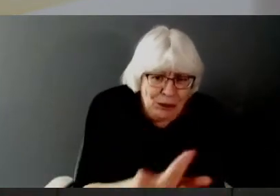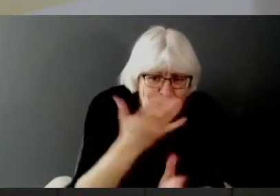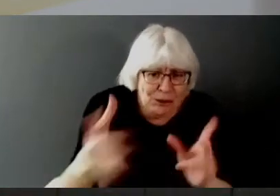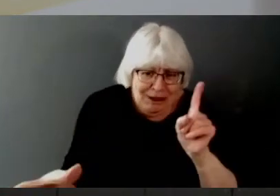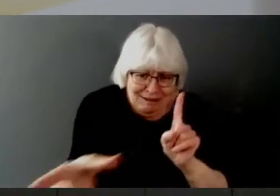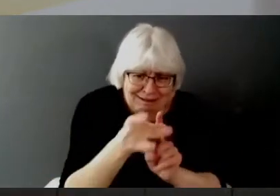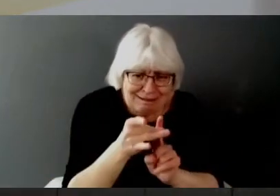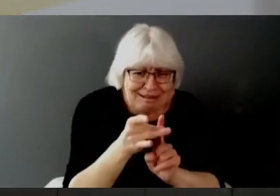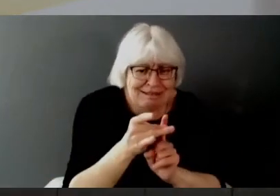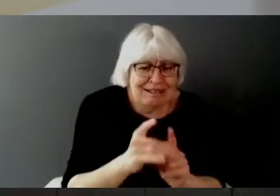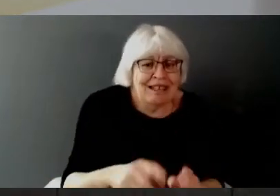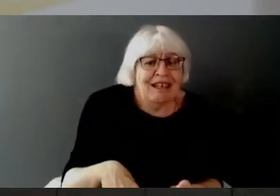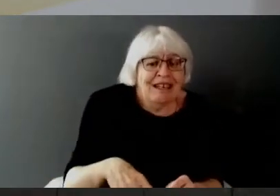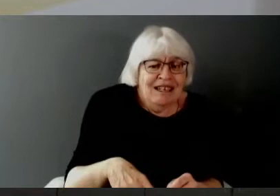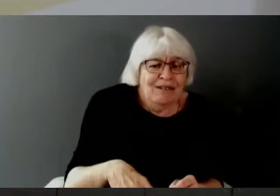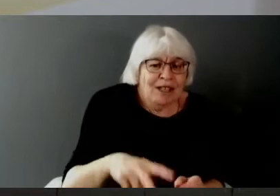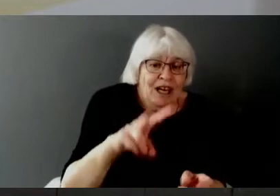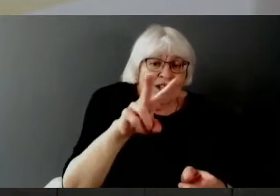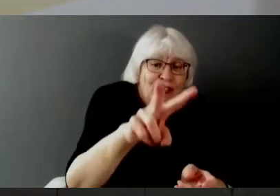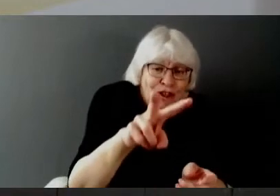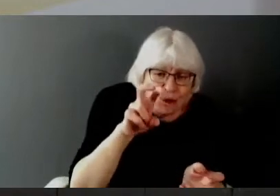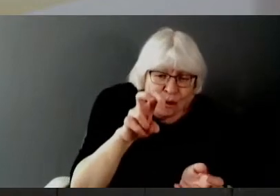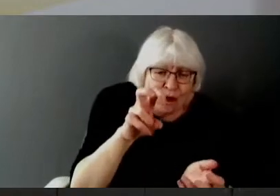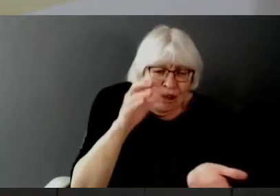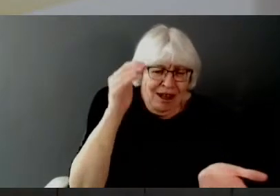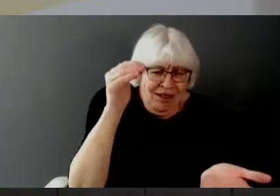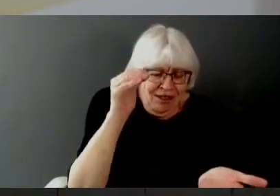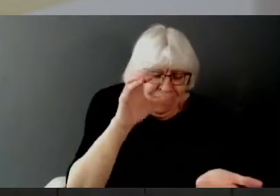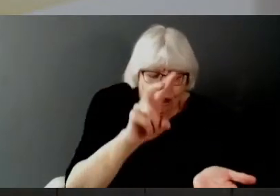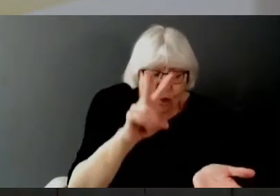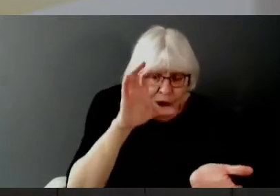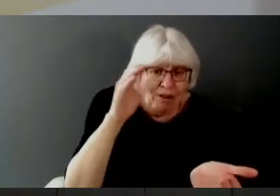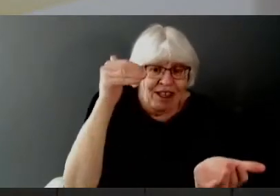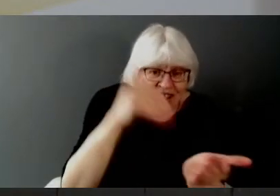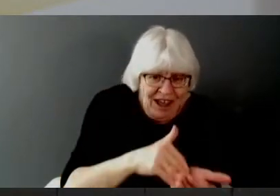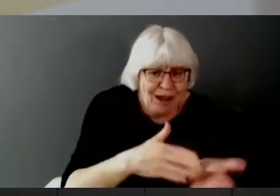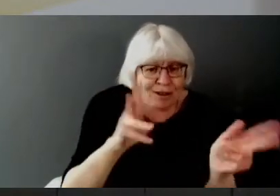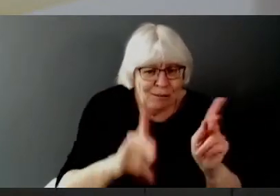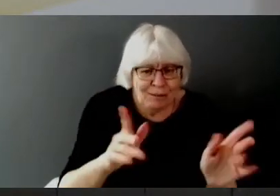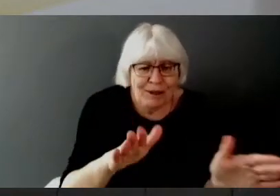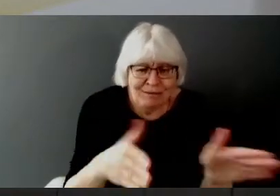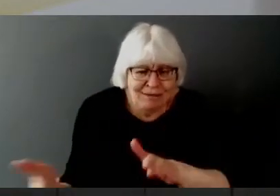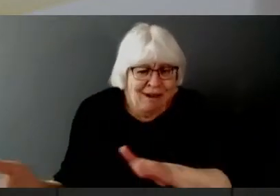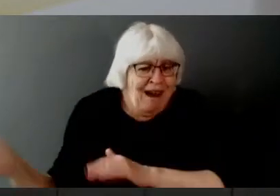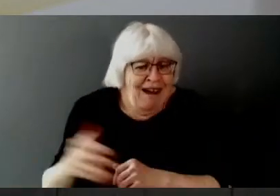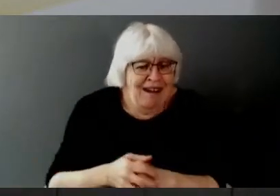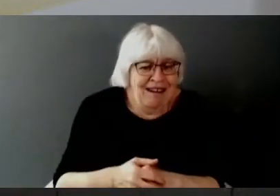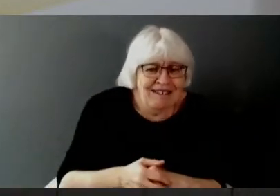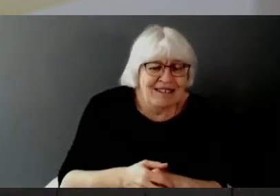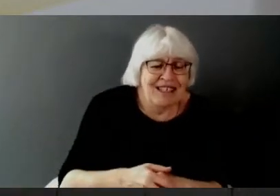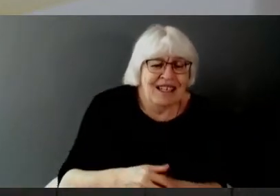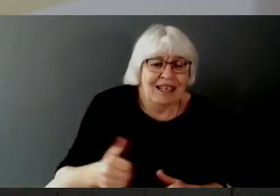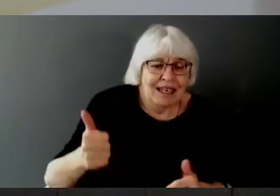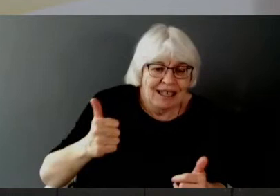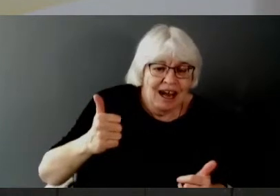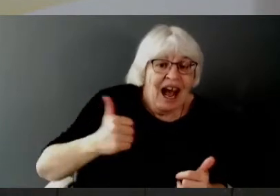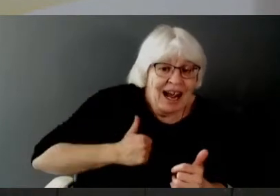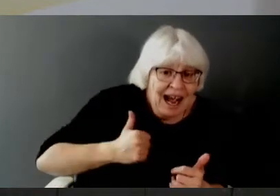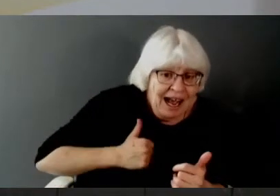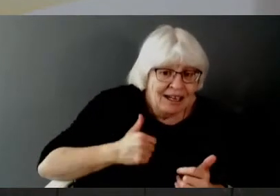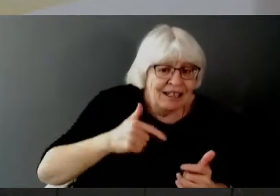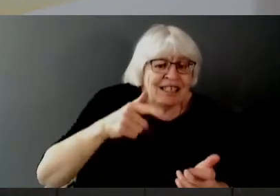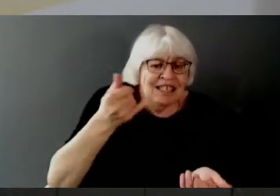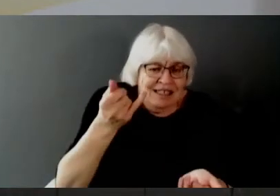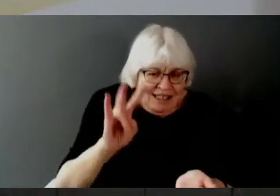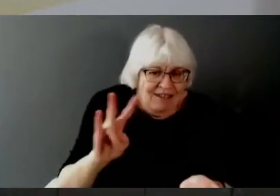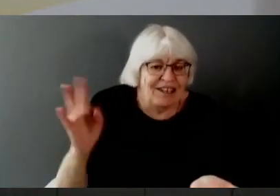over 668,000 cases and 17,000 COVID-related deaths. In the past week, case